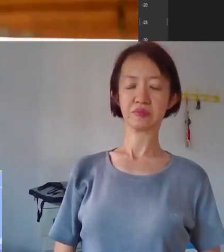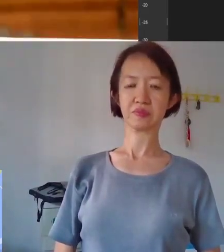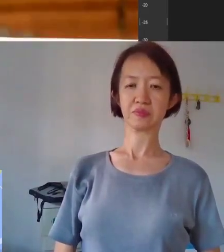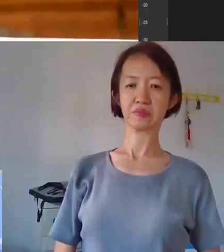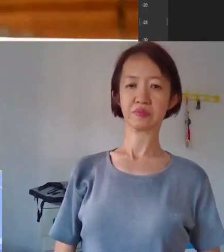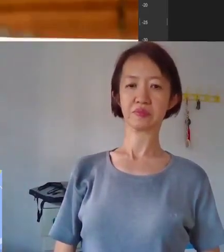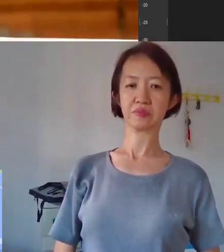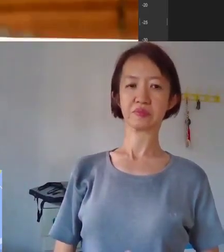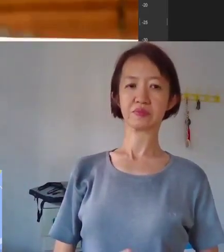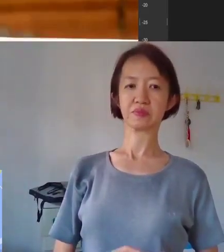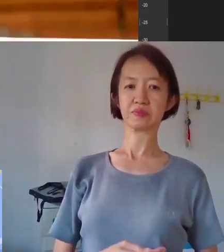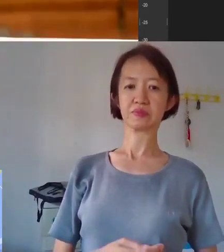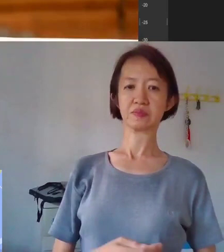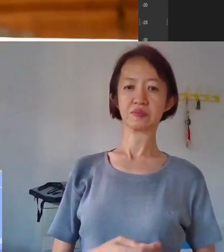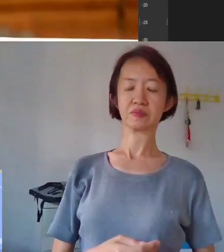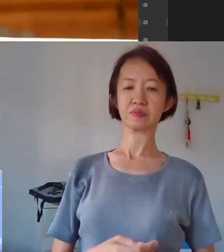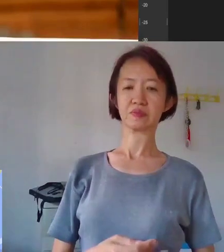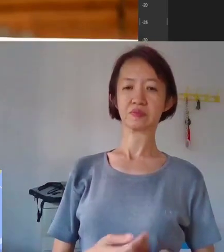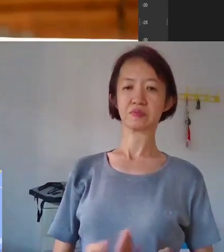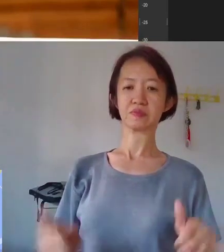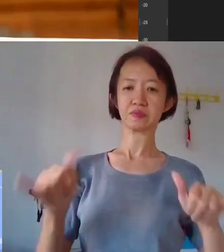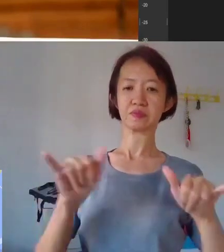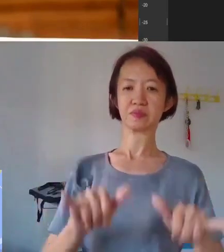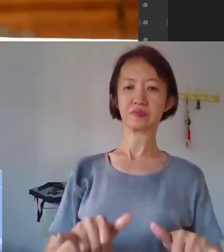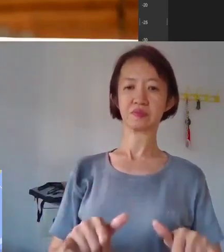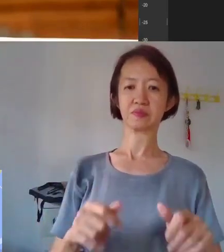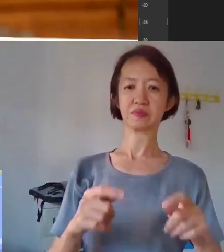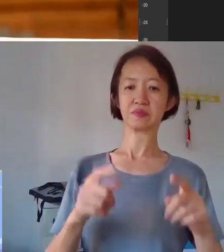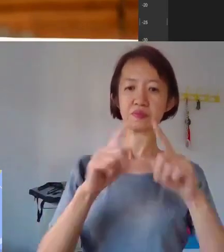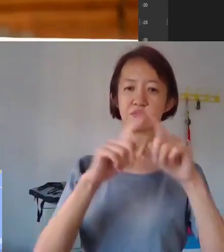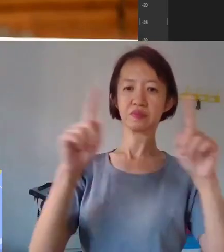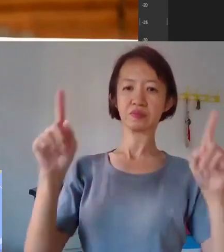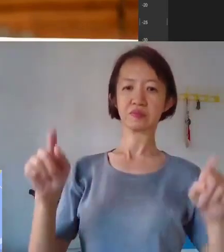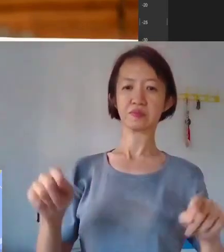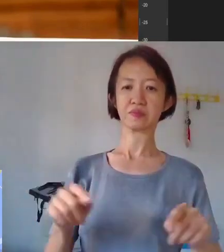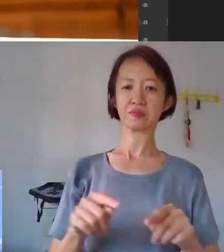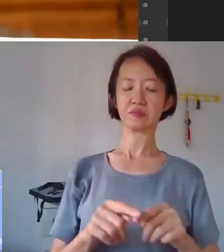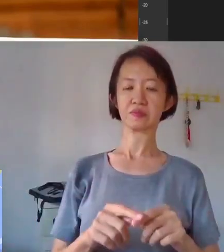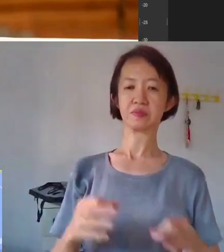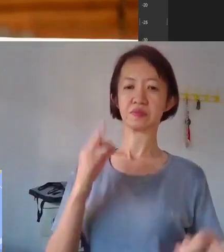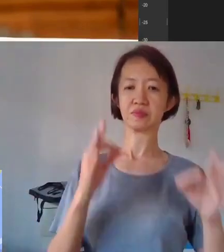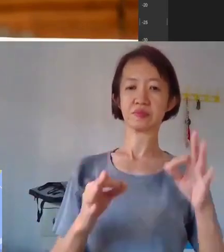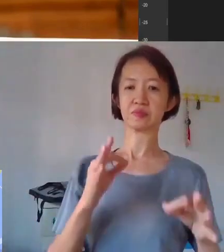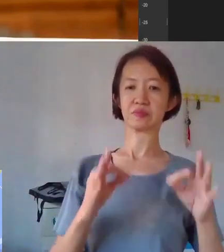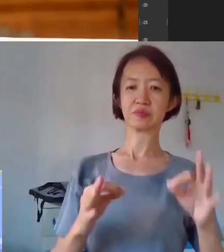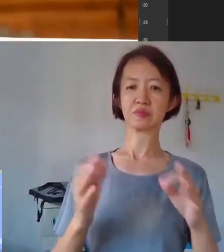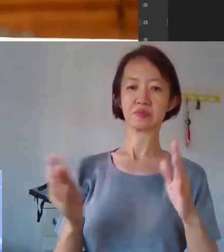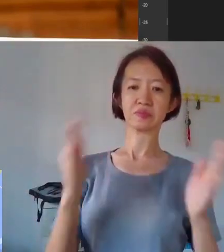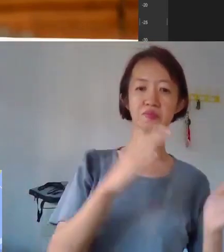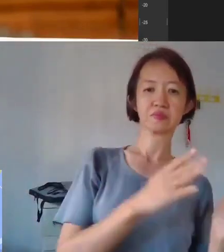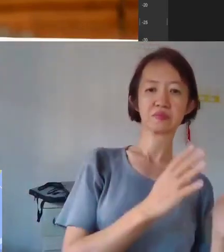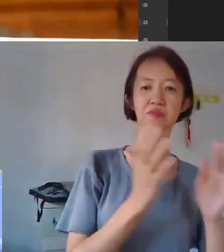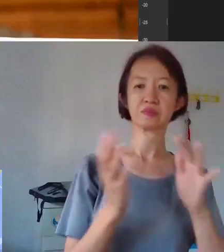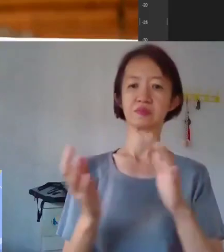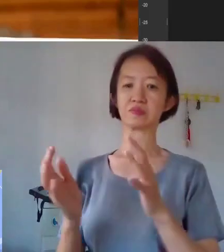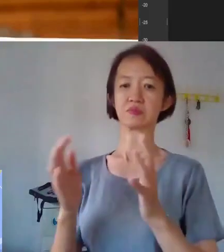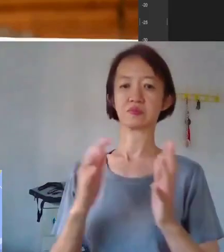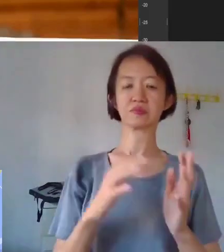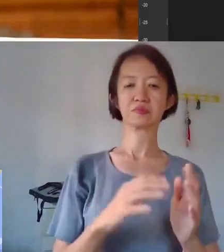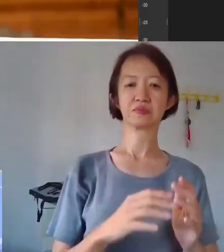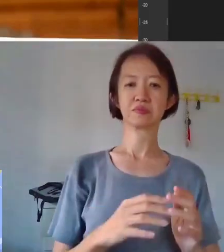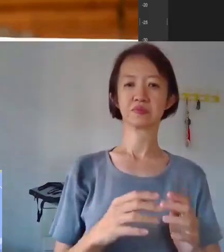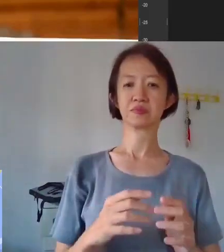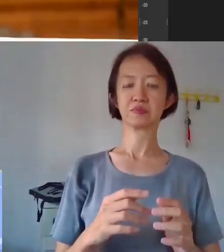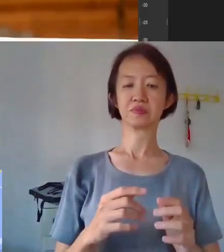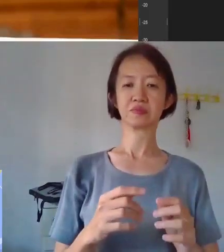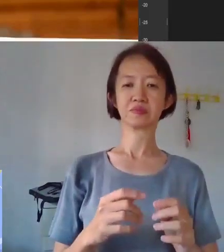good for static videos, but if something or someone is moving on your video, you need to, for example, position over